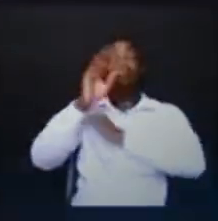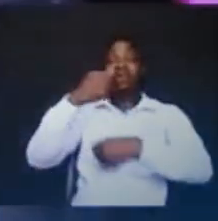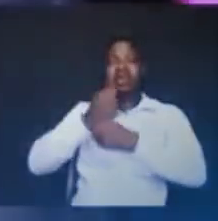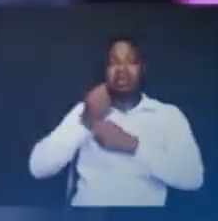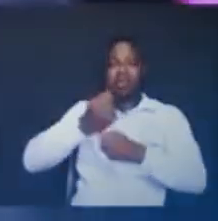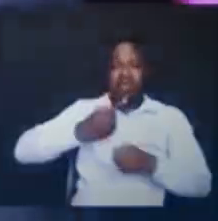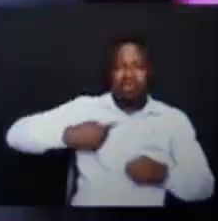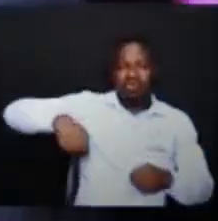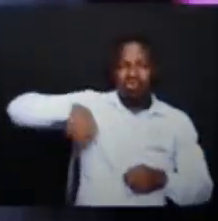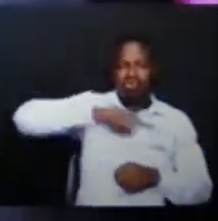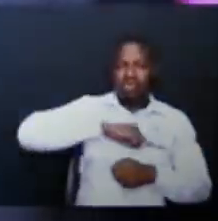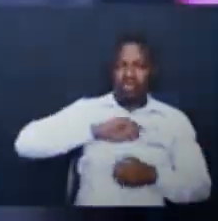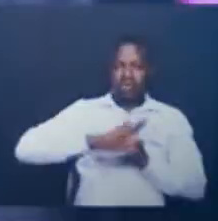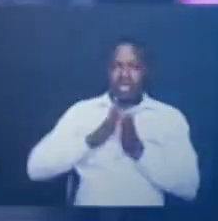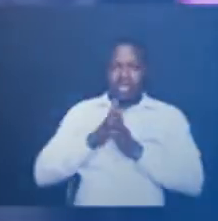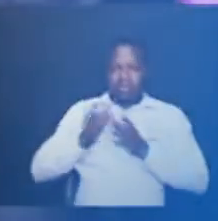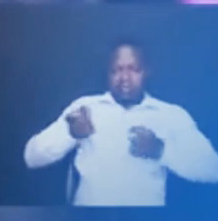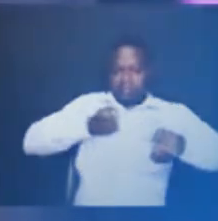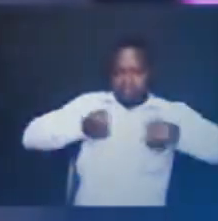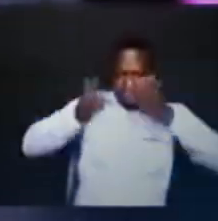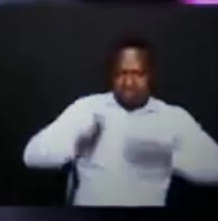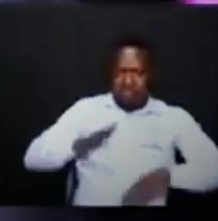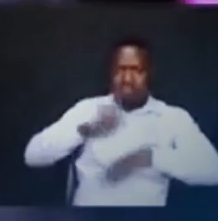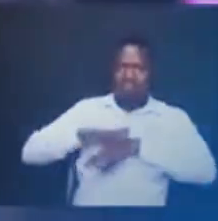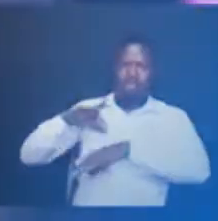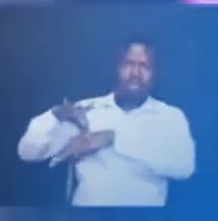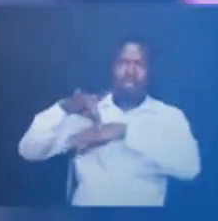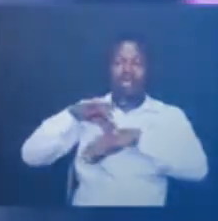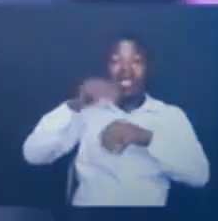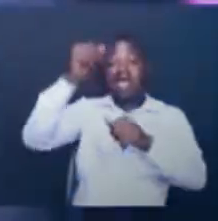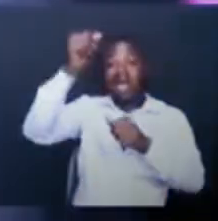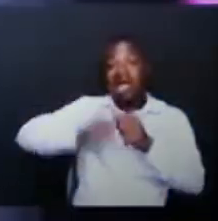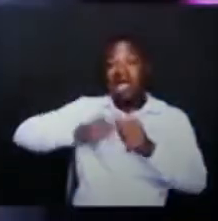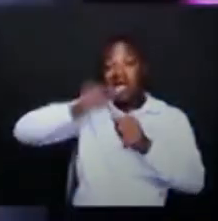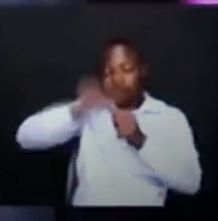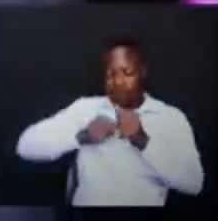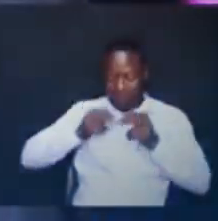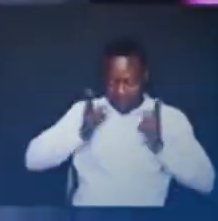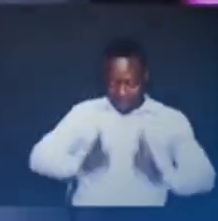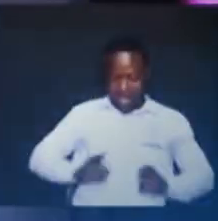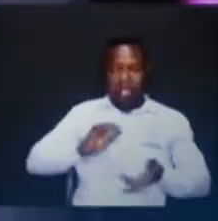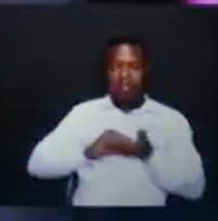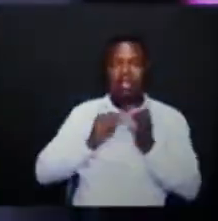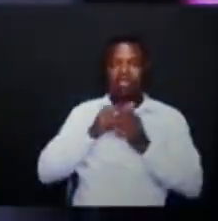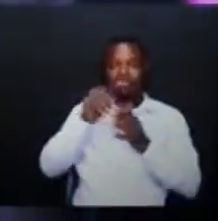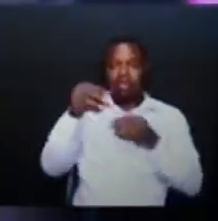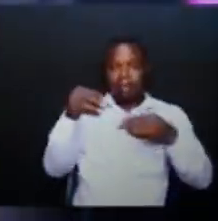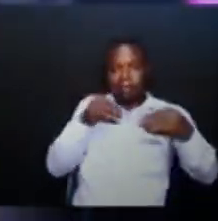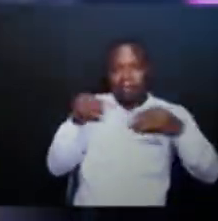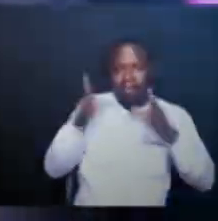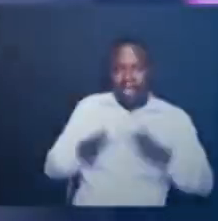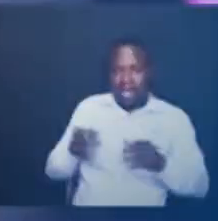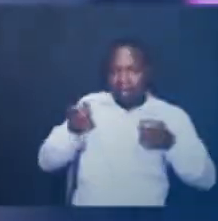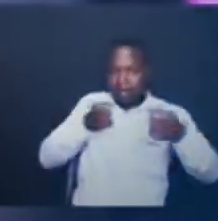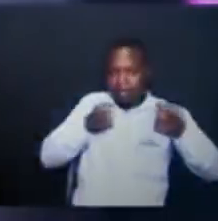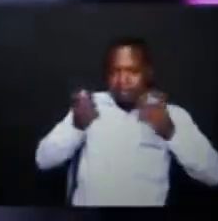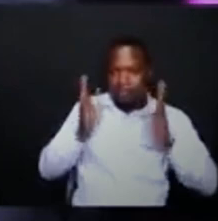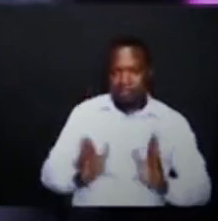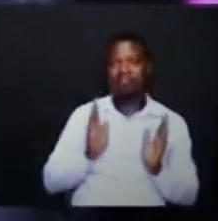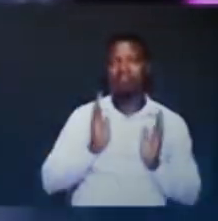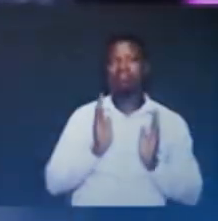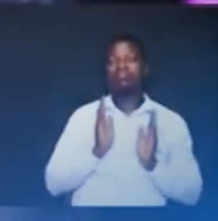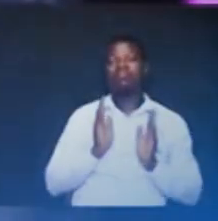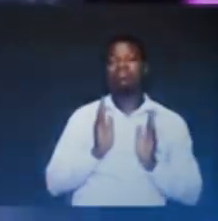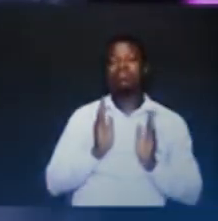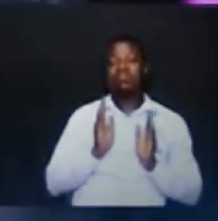earth. Tu asasi wo nyame de amayen se yenhwe so. Every human being is a manager. Or you be a ohwe adwuma so. And God